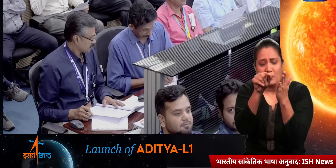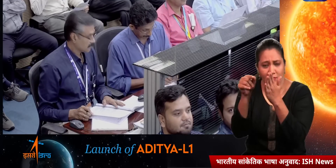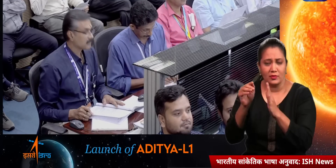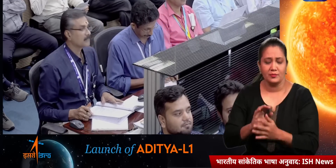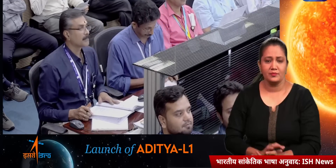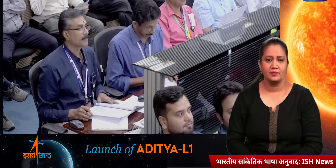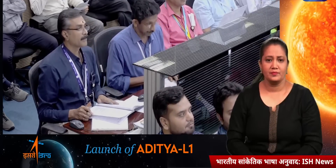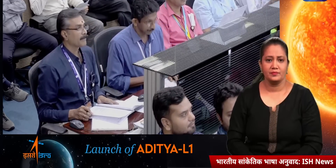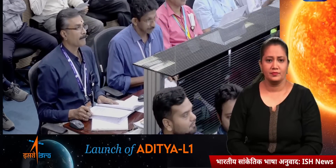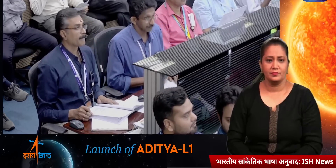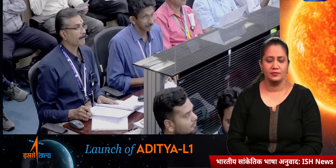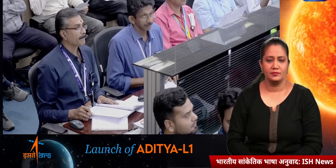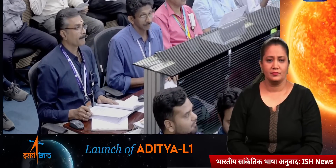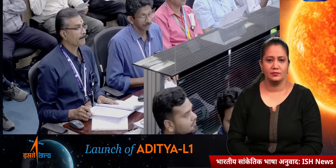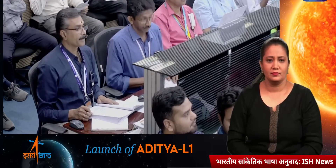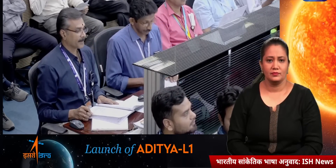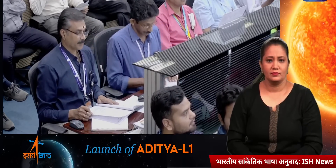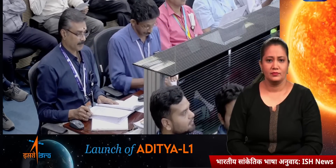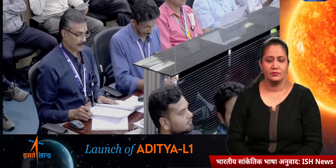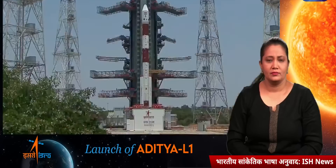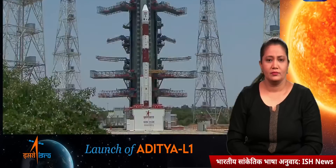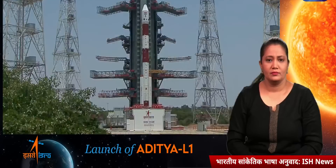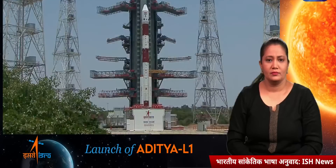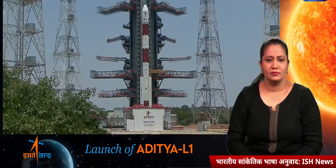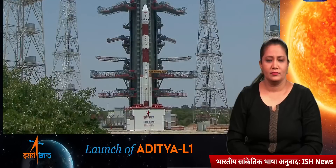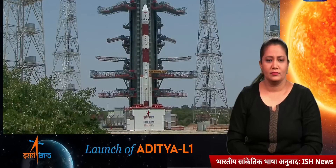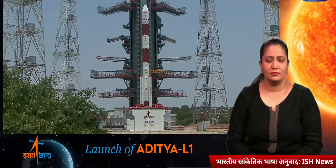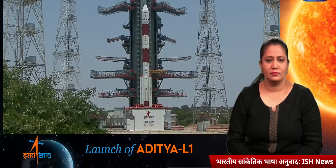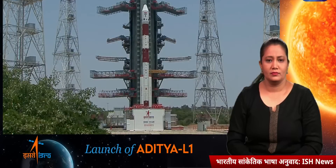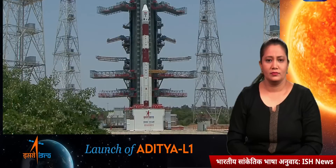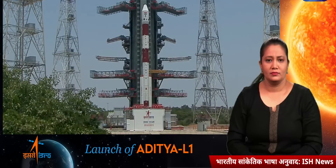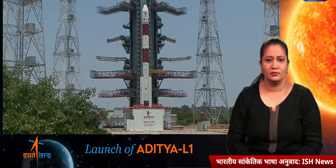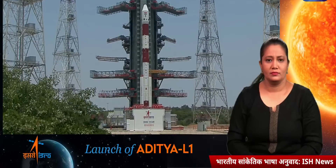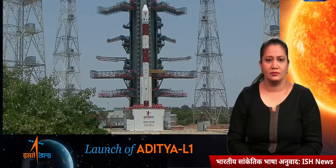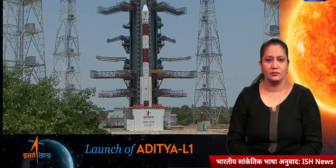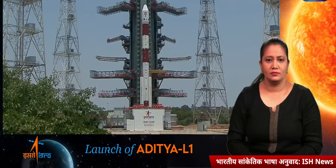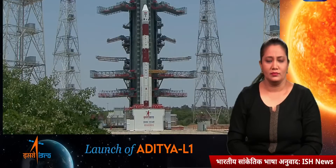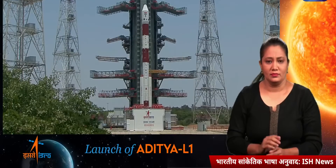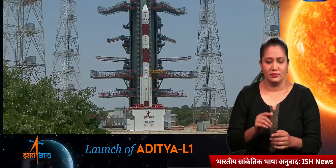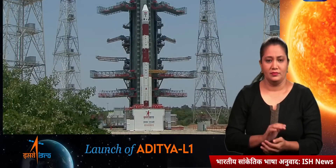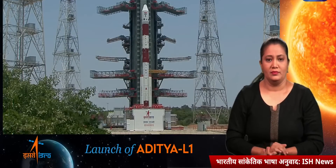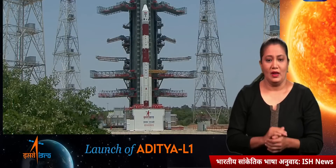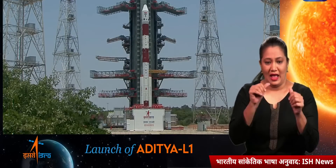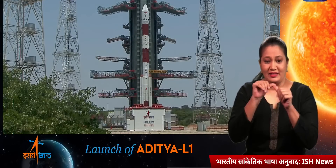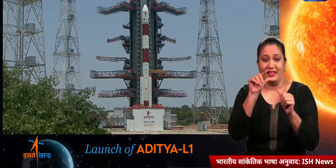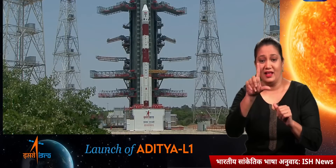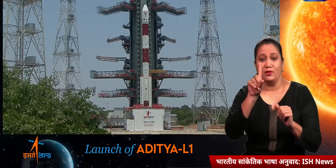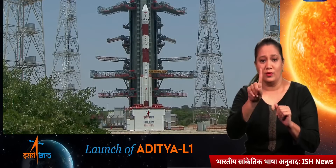Automatic launch sequence initiated for PSLV C57 Aditya L1 mission.